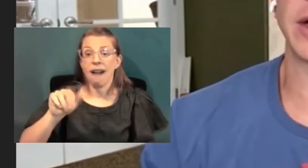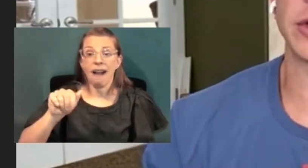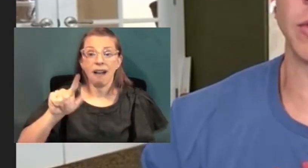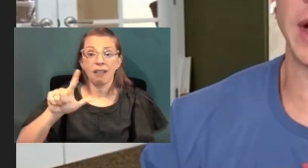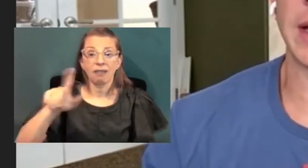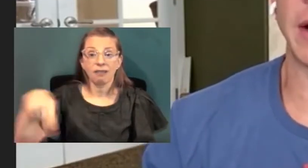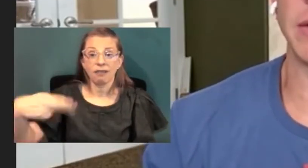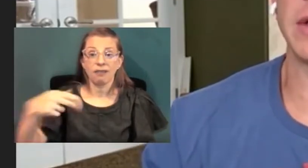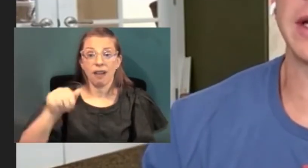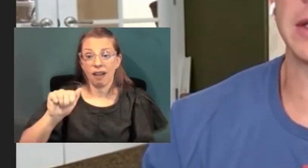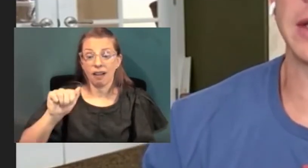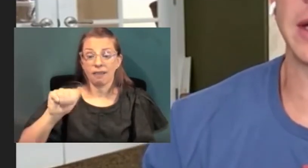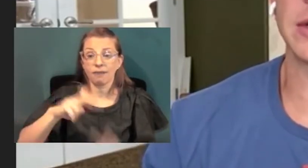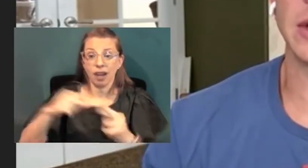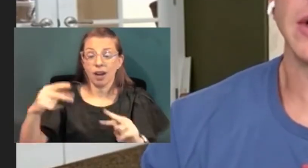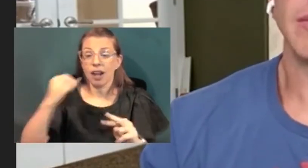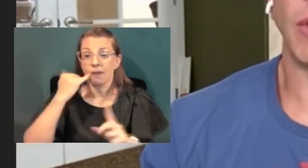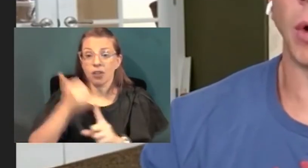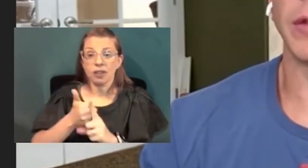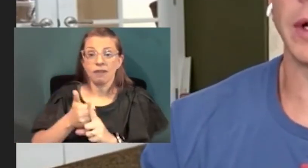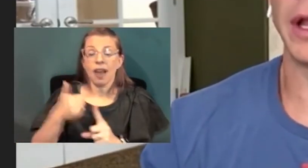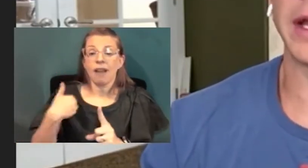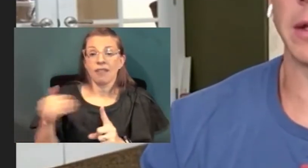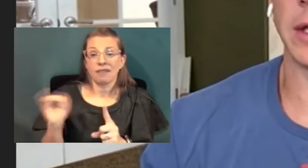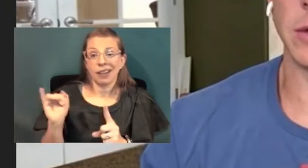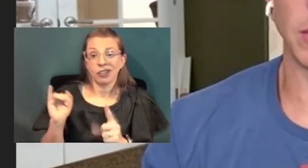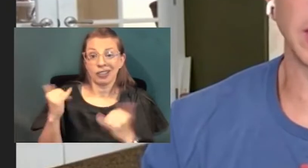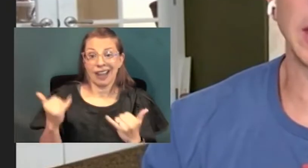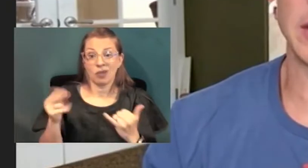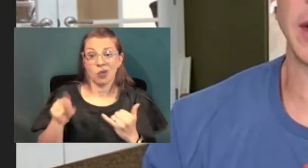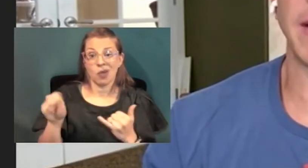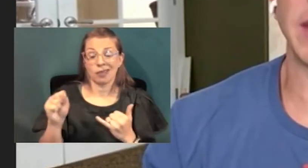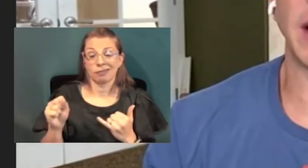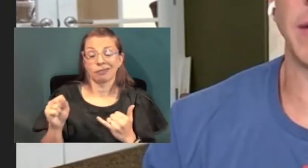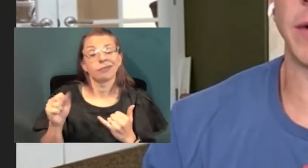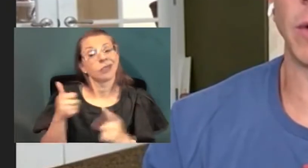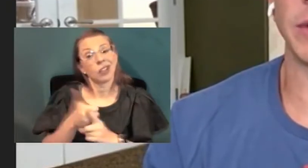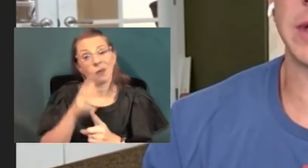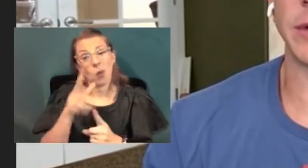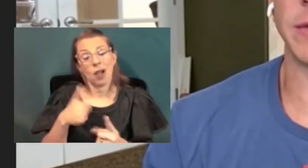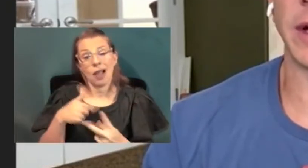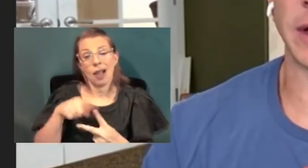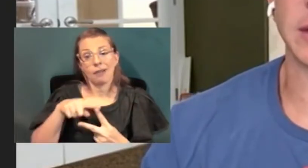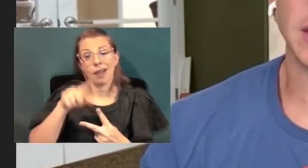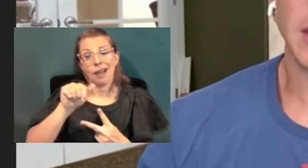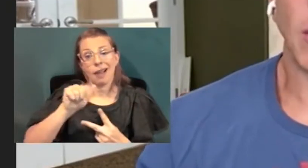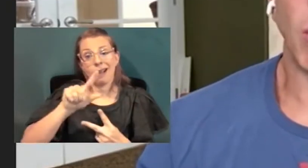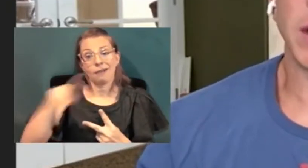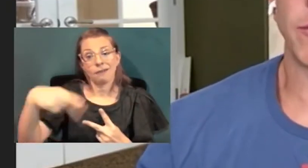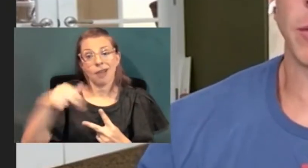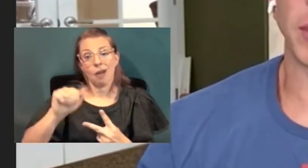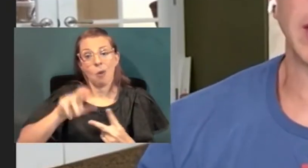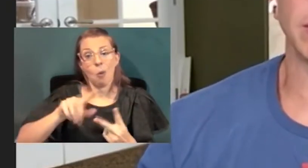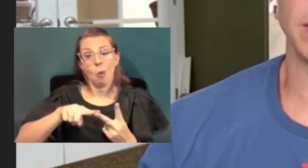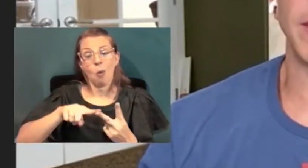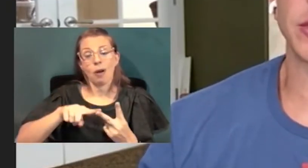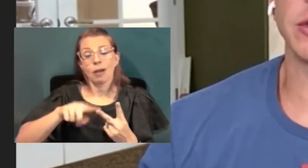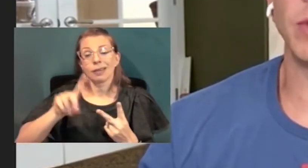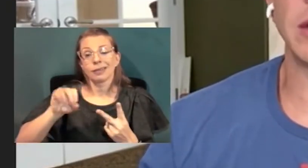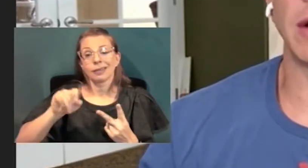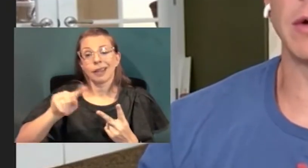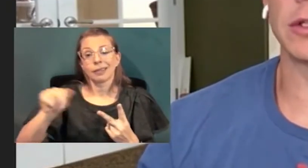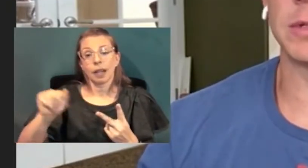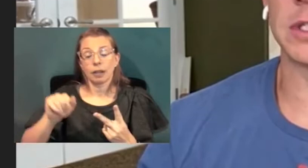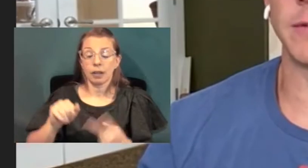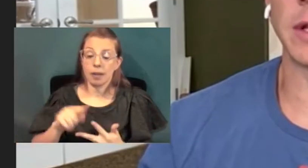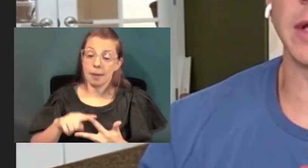an infection right now in the United States, more than likely you are going to either have the Alpha or the Delta variant. What for breakthrough infection,